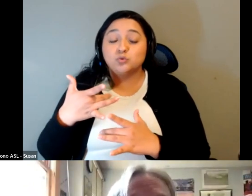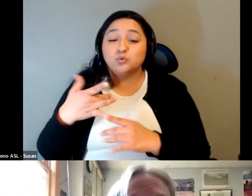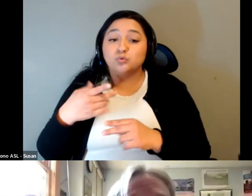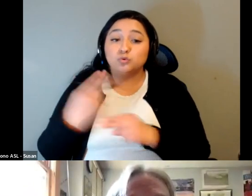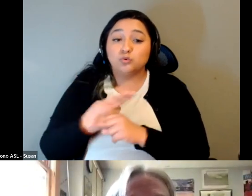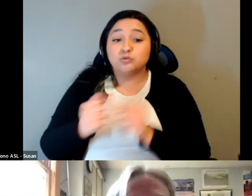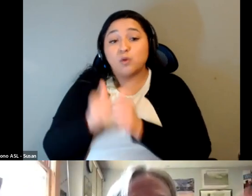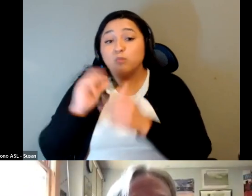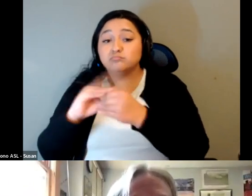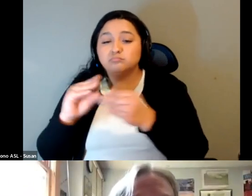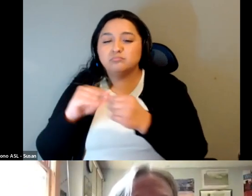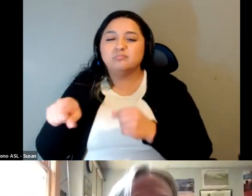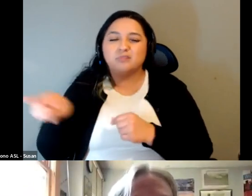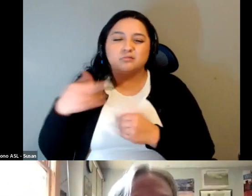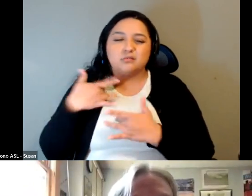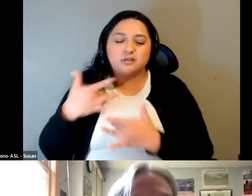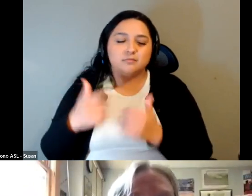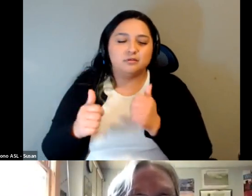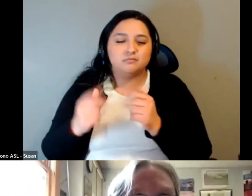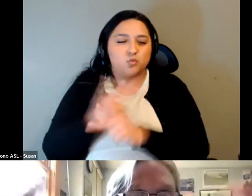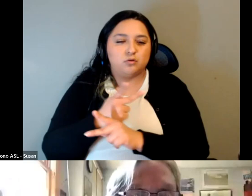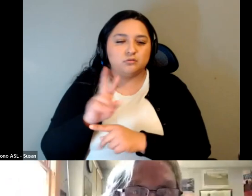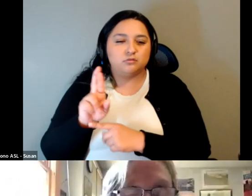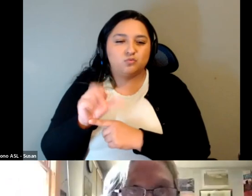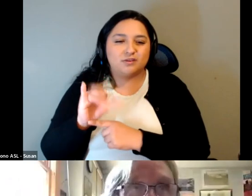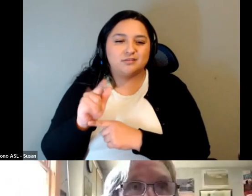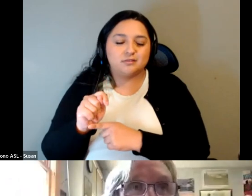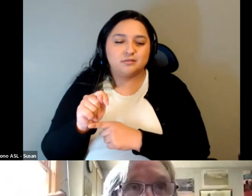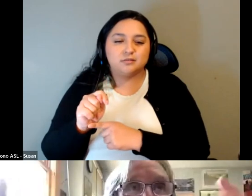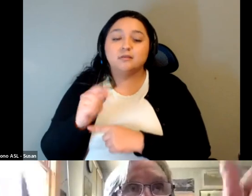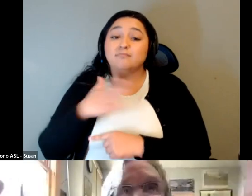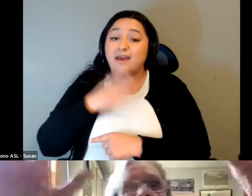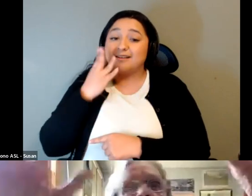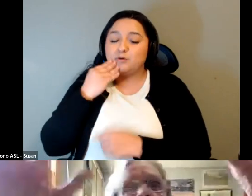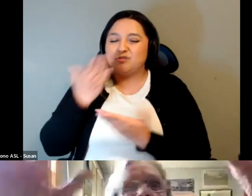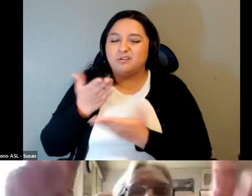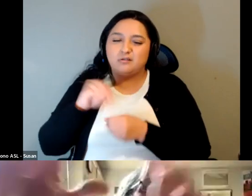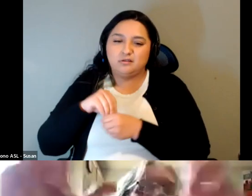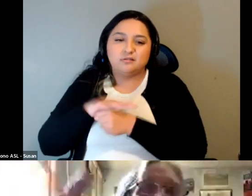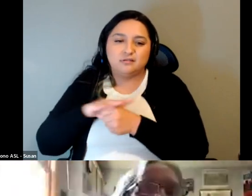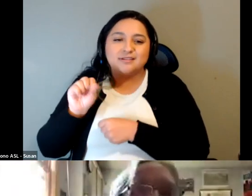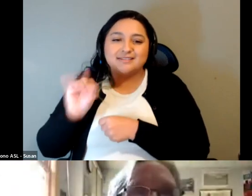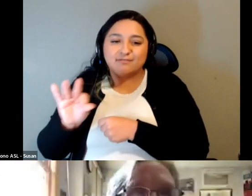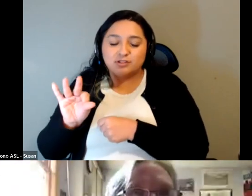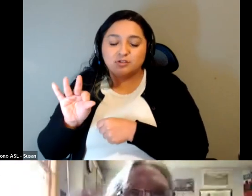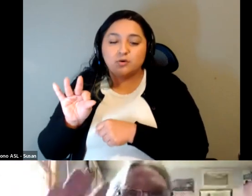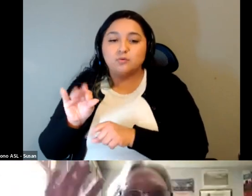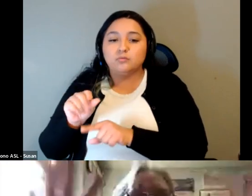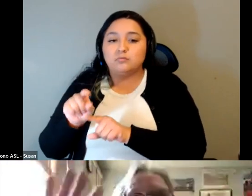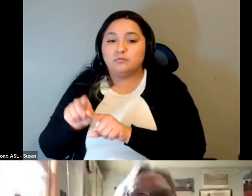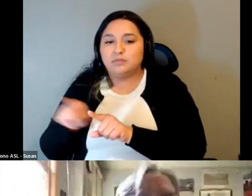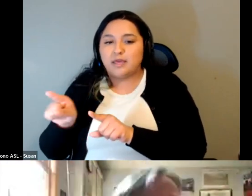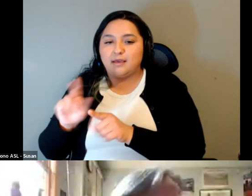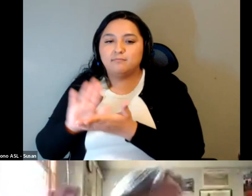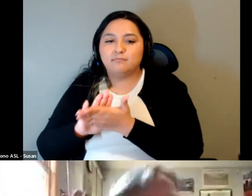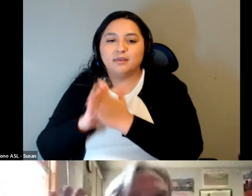my experience working with local government around this shit in San Francisco, was they became the focus of the opposition,